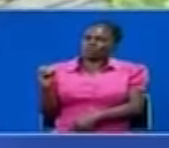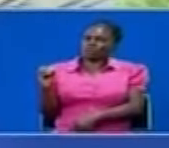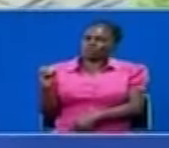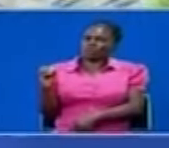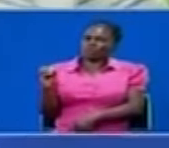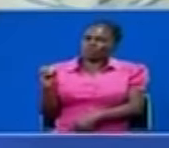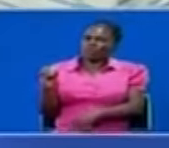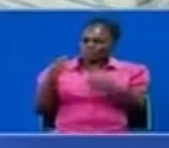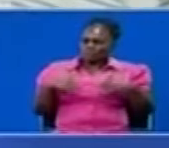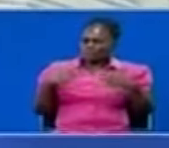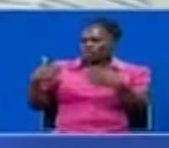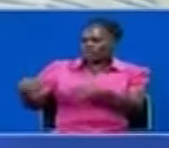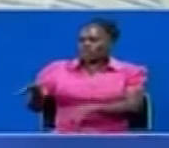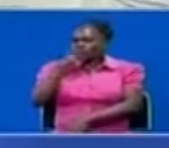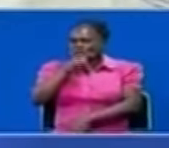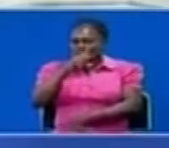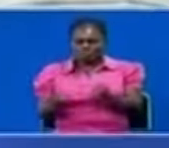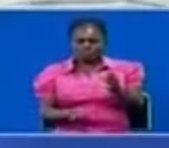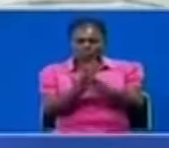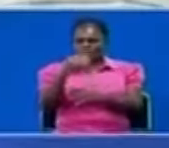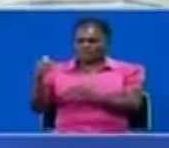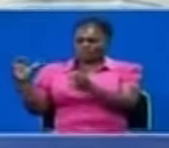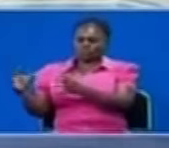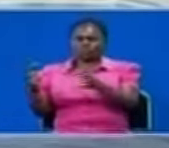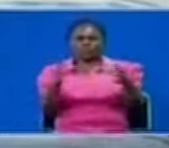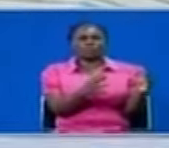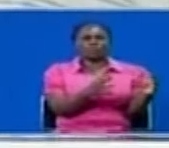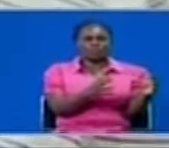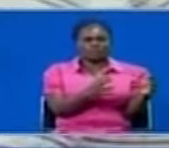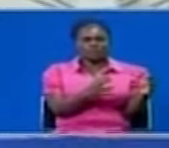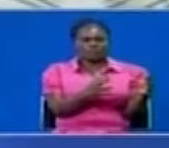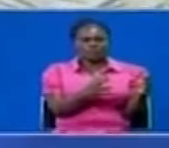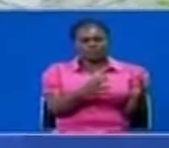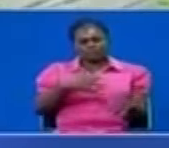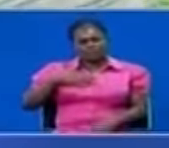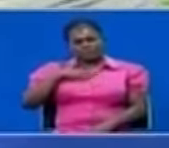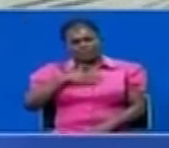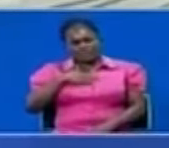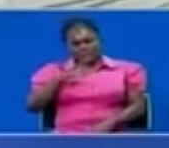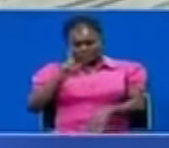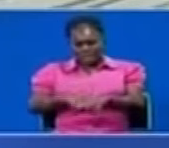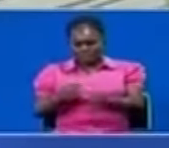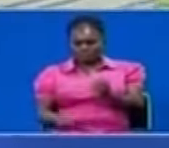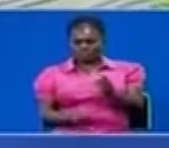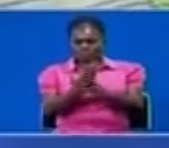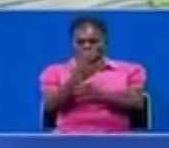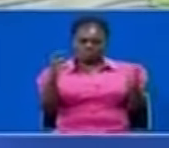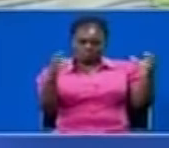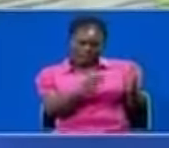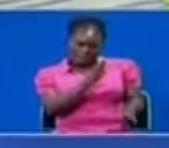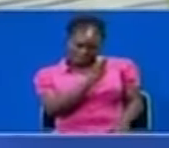Wale waliondoka KANU na kuenda kuunda vyama singine. Na tafadhali, ukienda kuunda nyumba